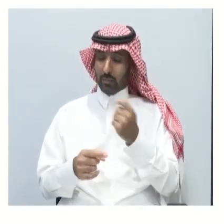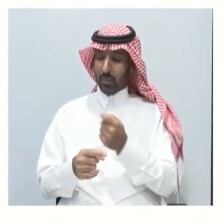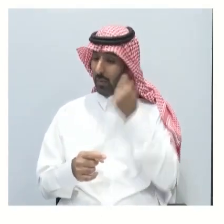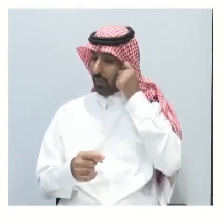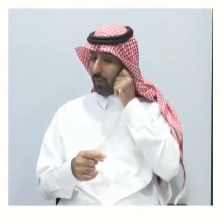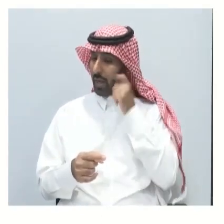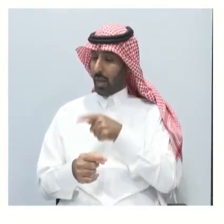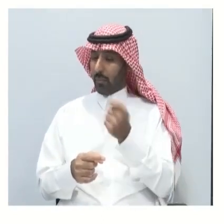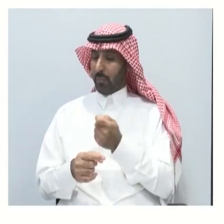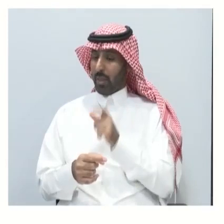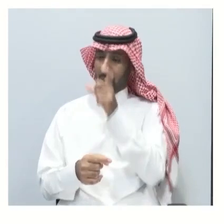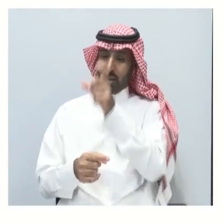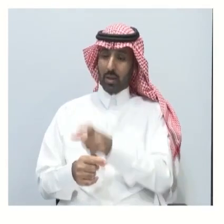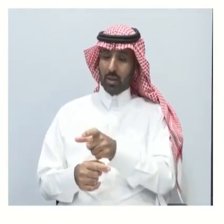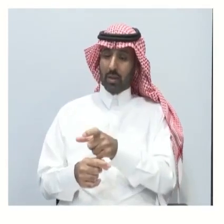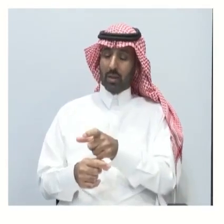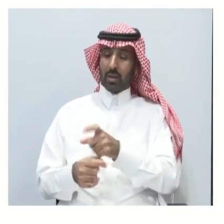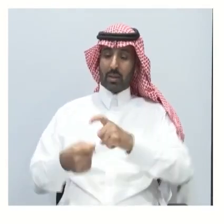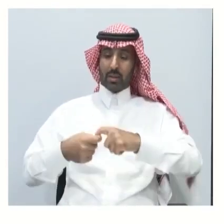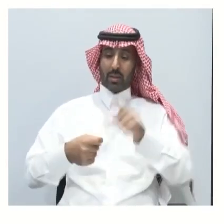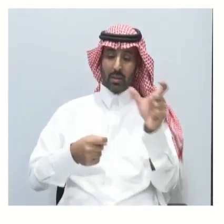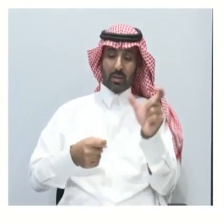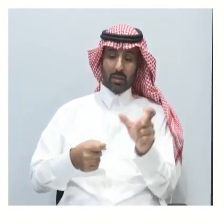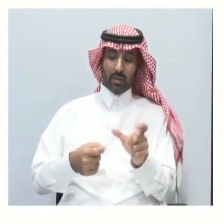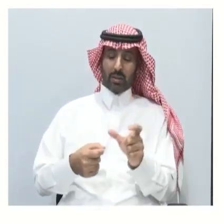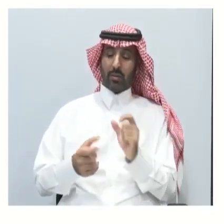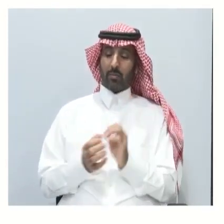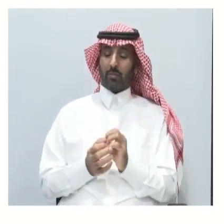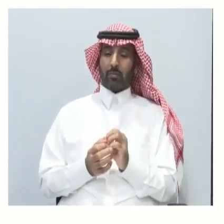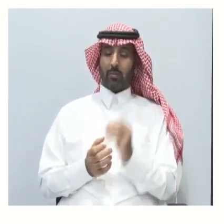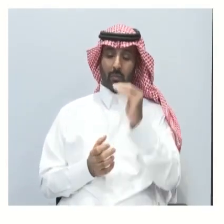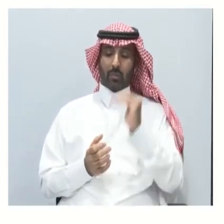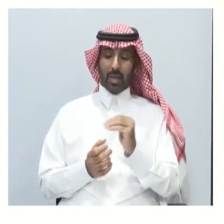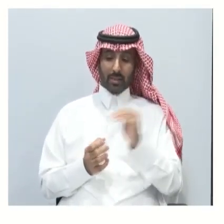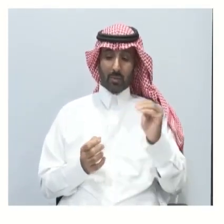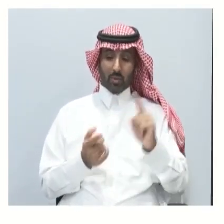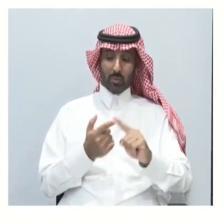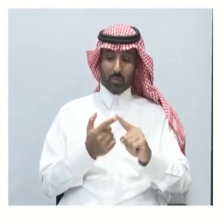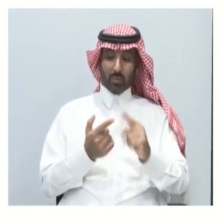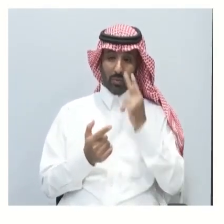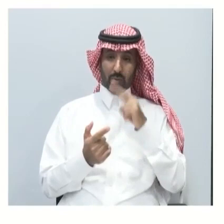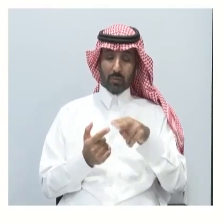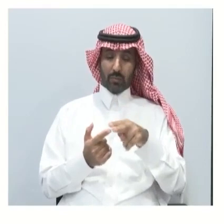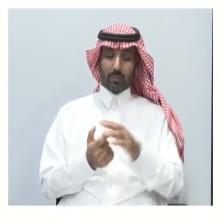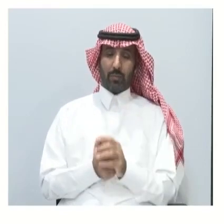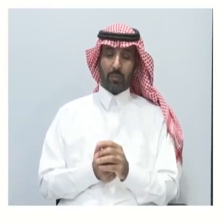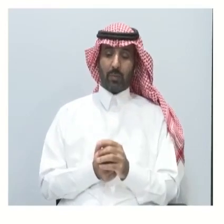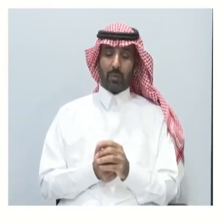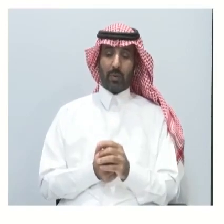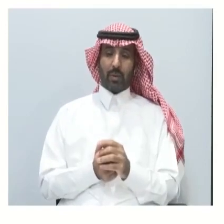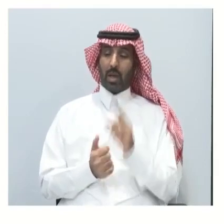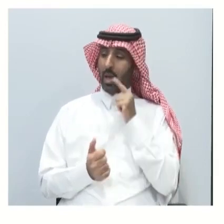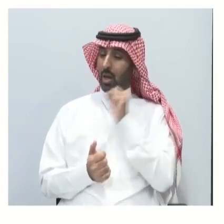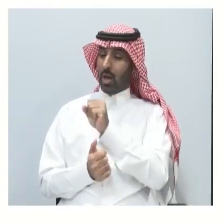about her. So I'm going to use the connectors that are suitable for the sentence. You can see here,